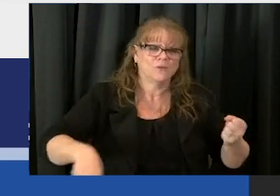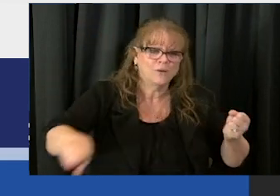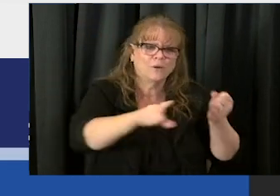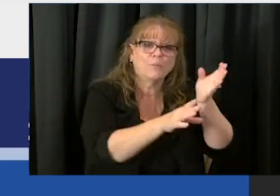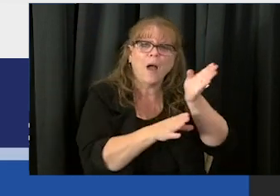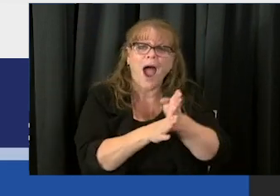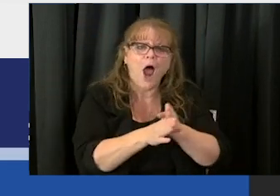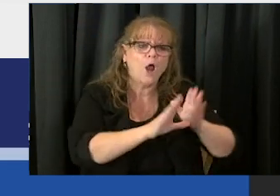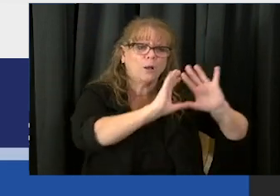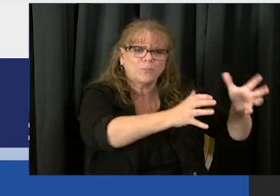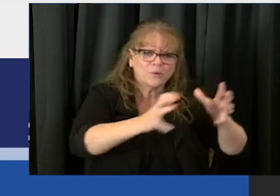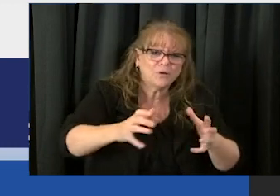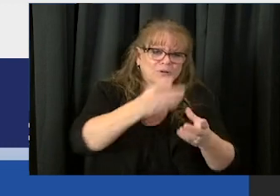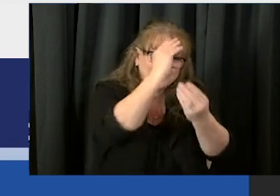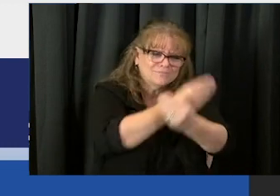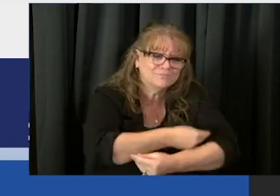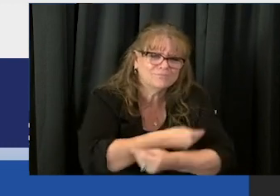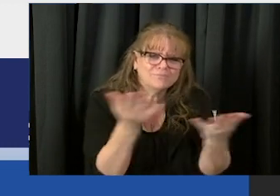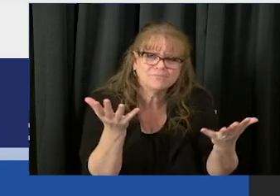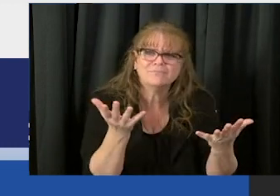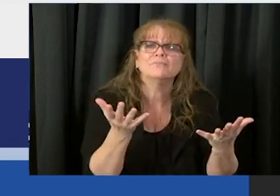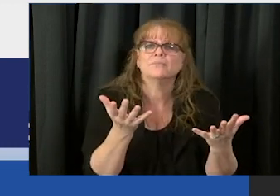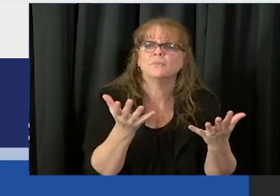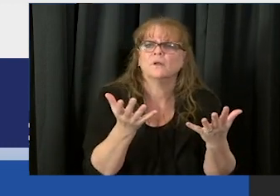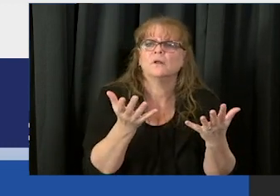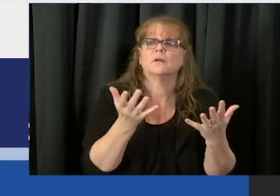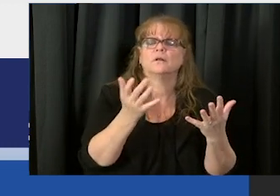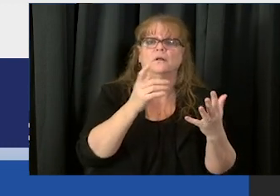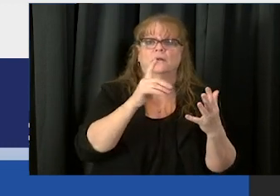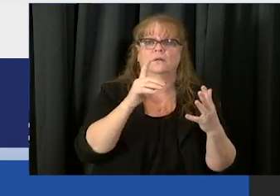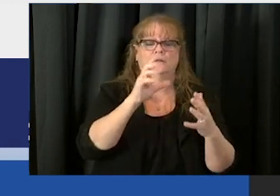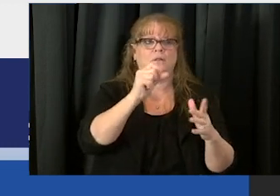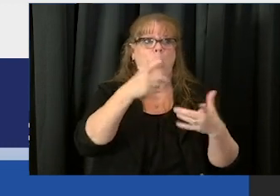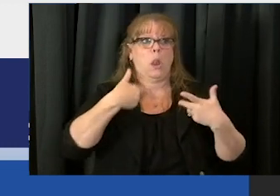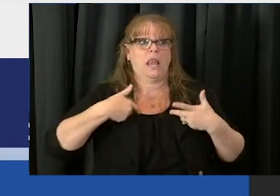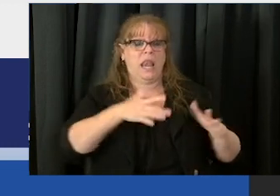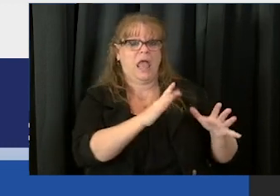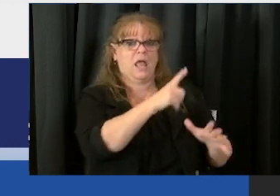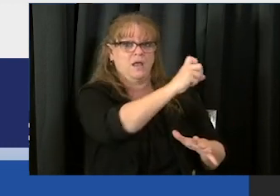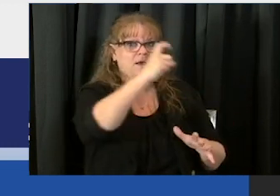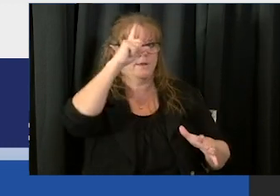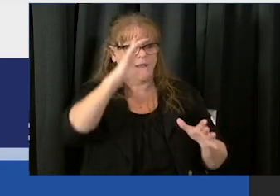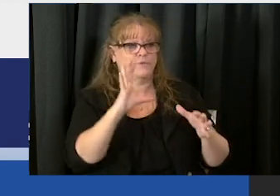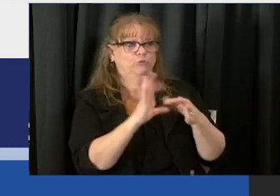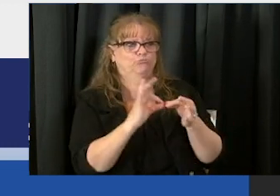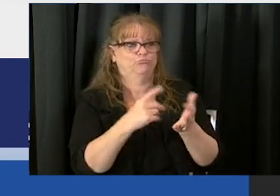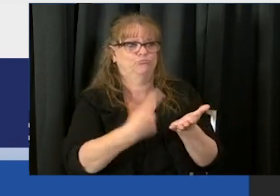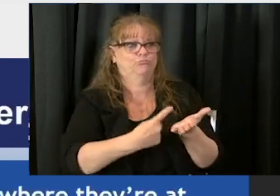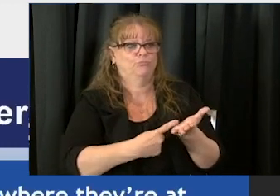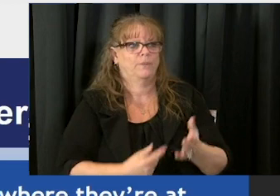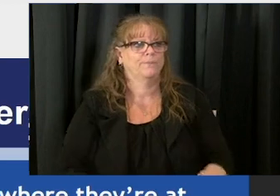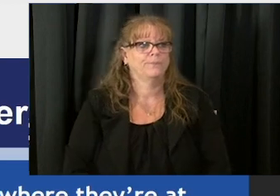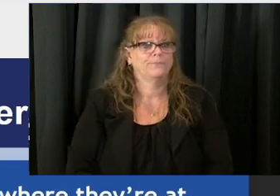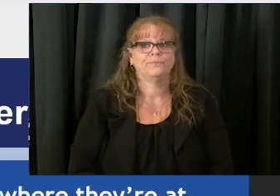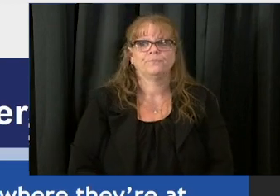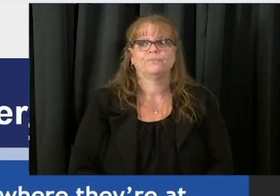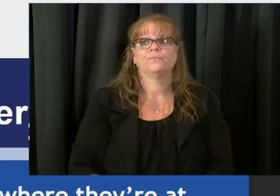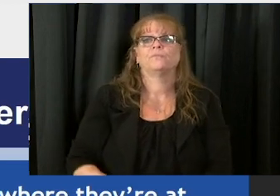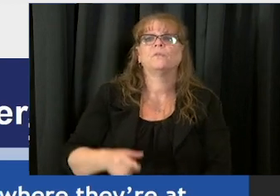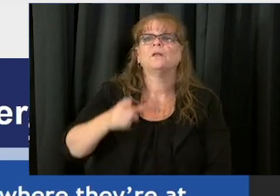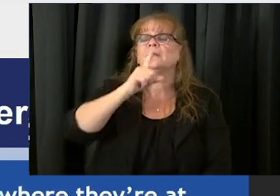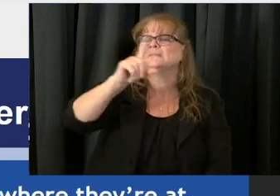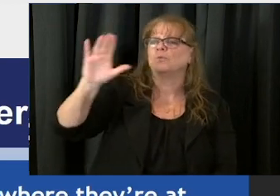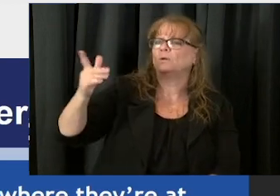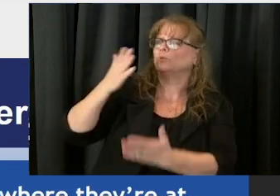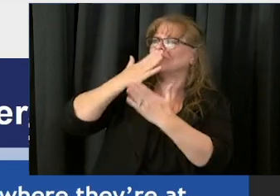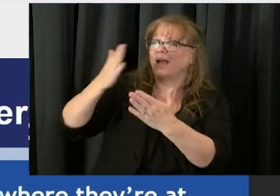to the governor. Thank you. And thank you, Jill. We're doing everything we can to reach Coloradans across the state. And I think certainly on the minds of a